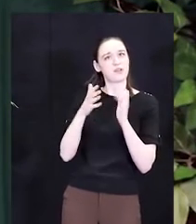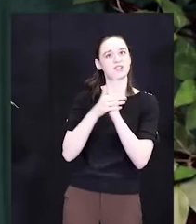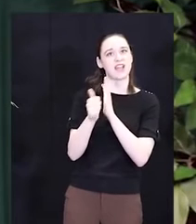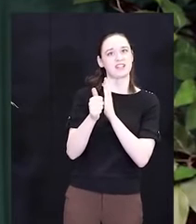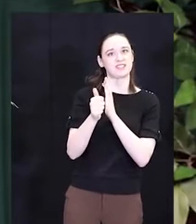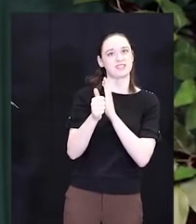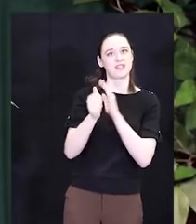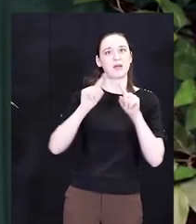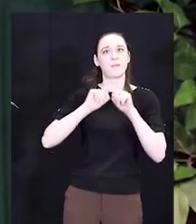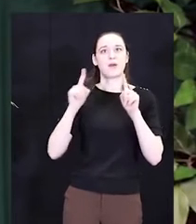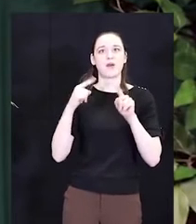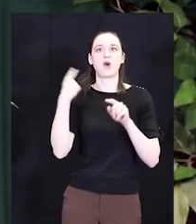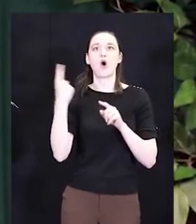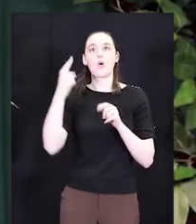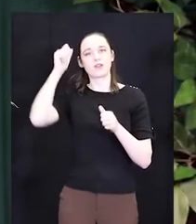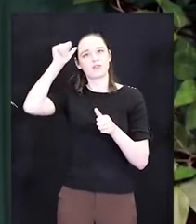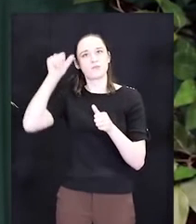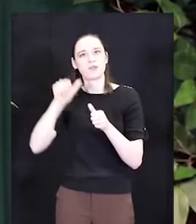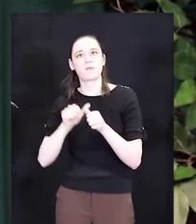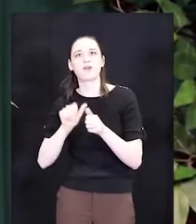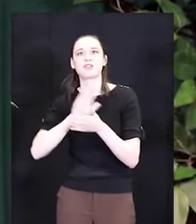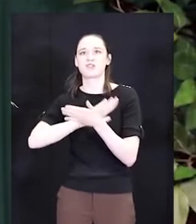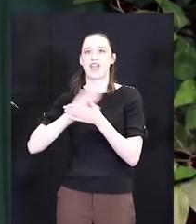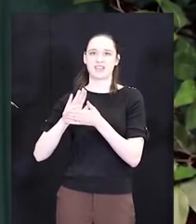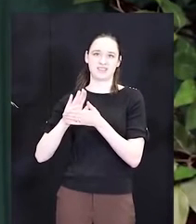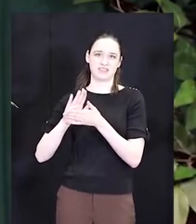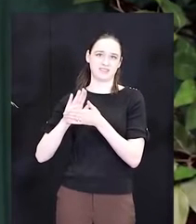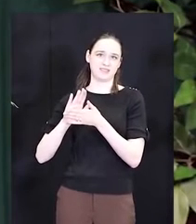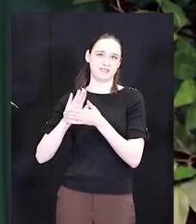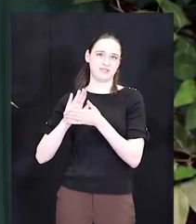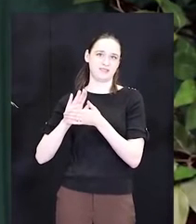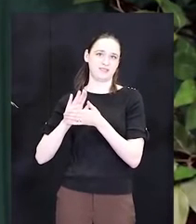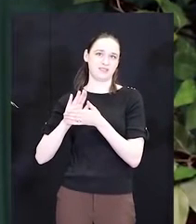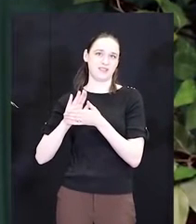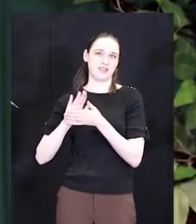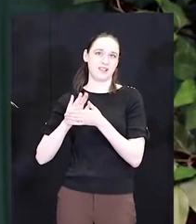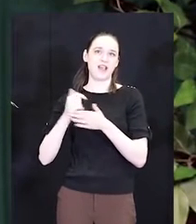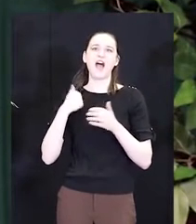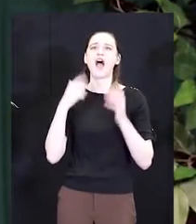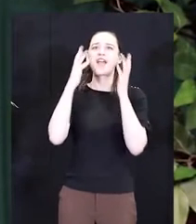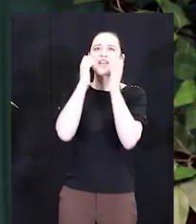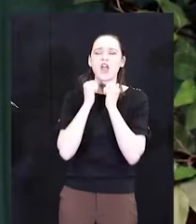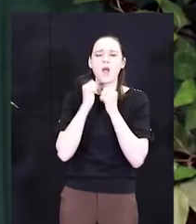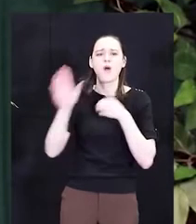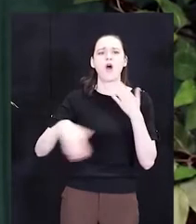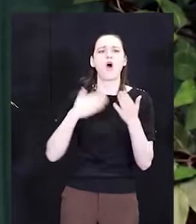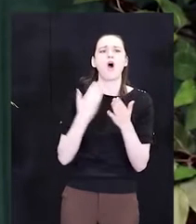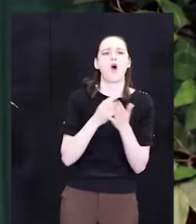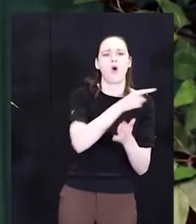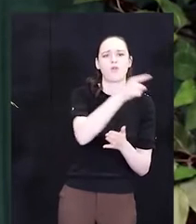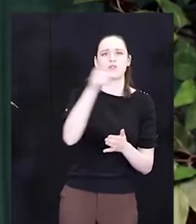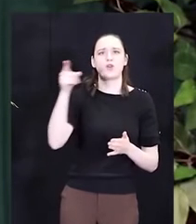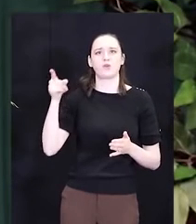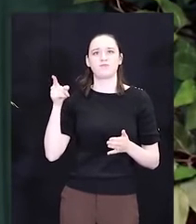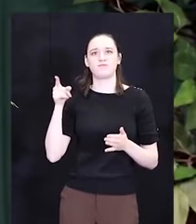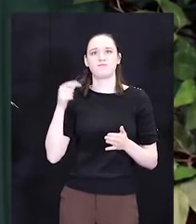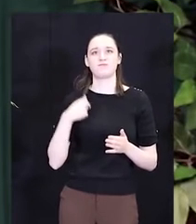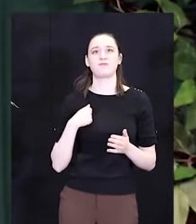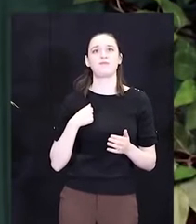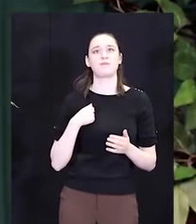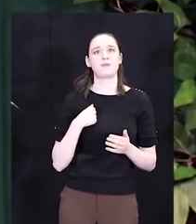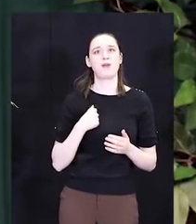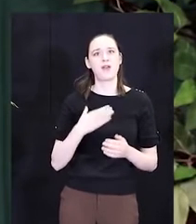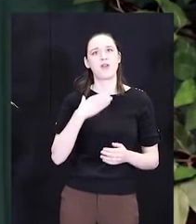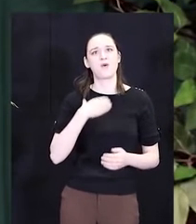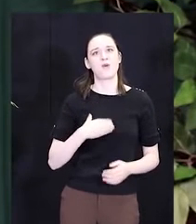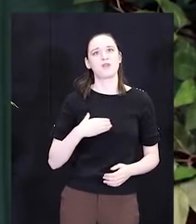will always remember you for your kindness and how you treated them. I care about each and every one of you, and I wish you